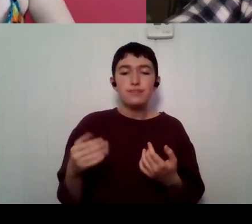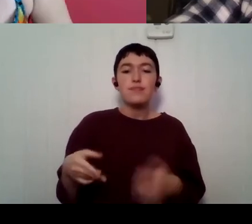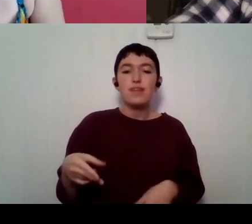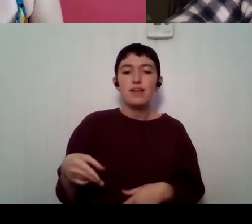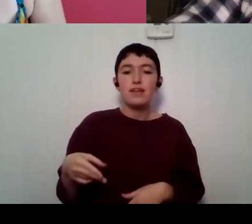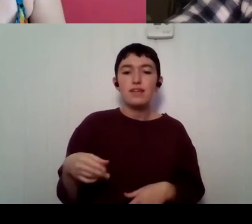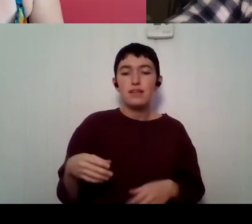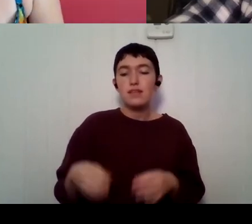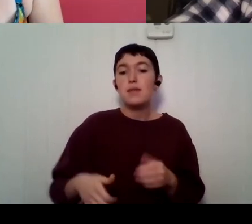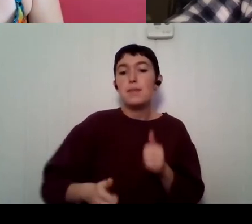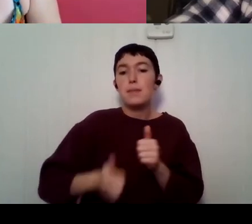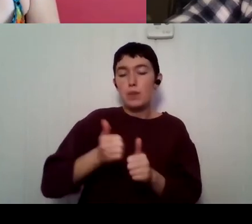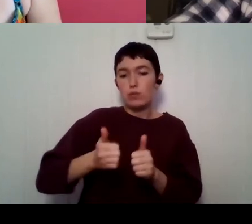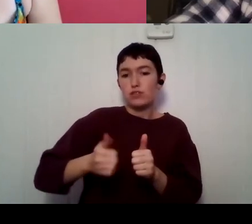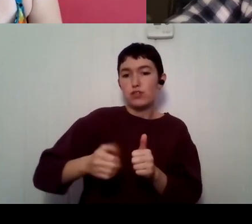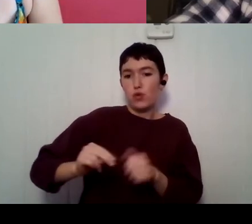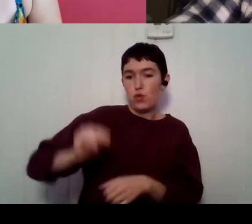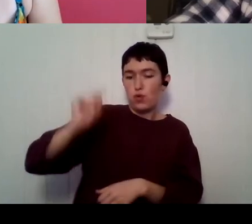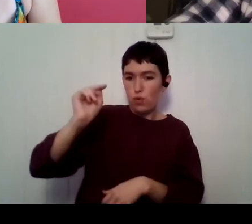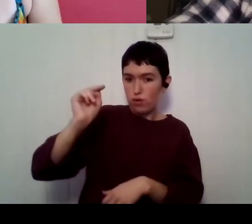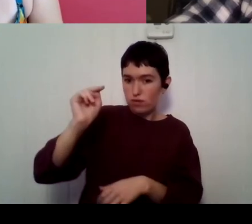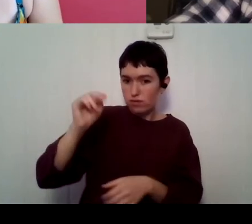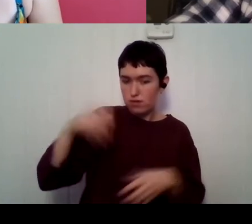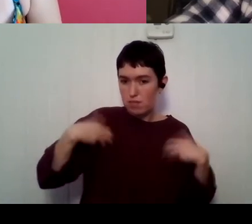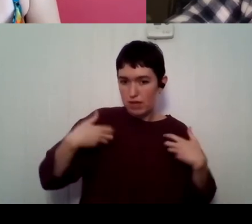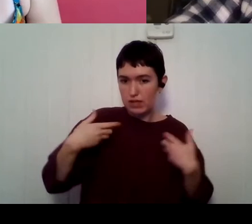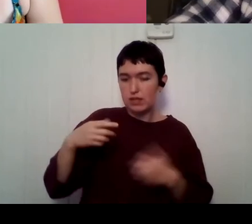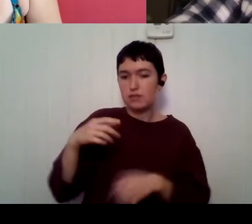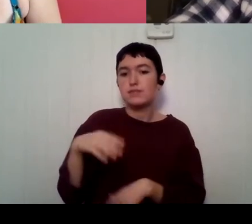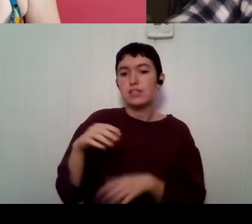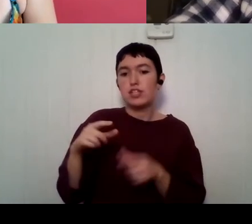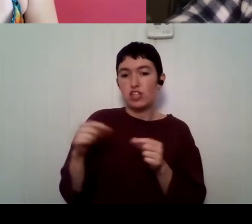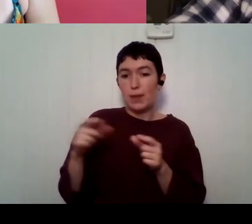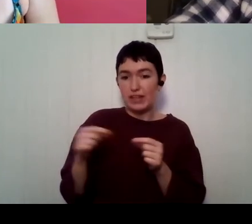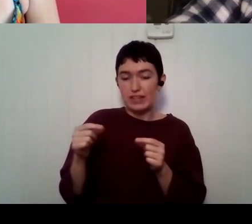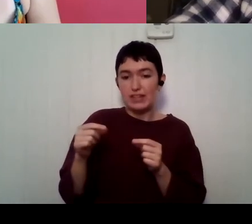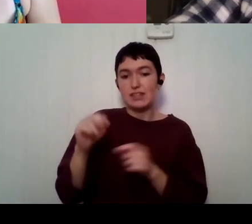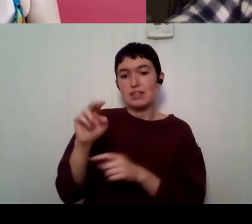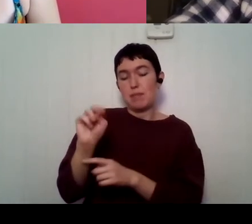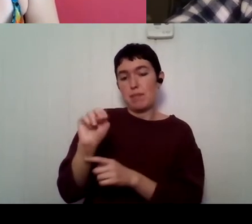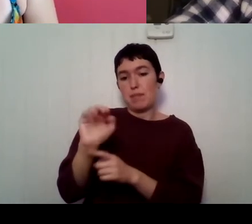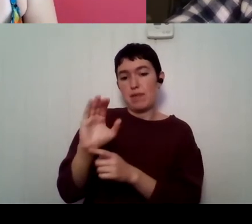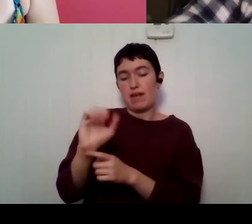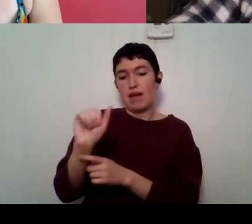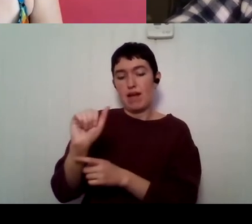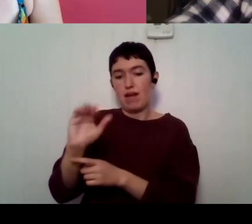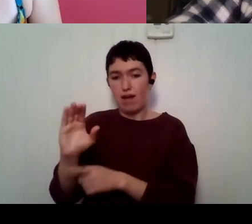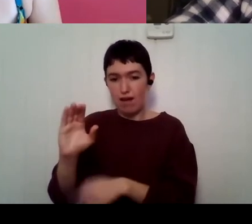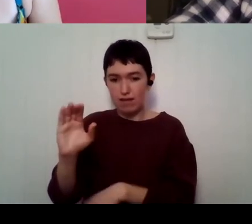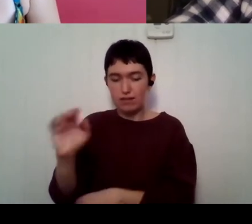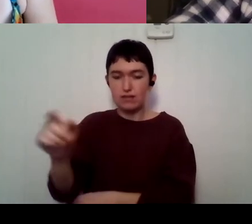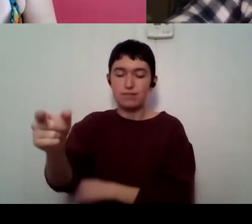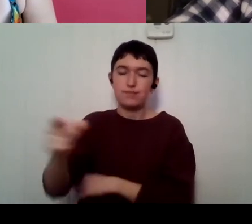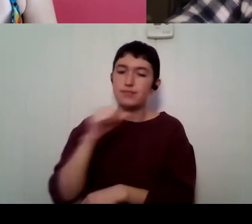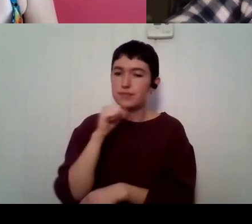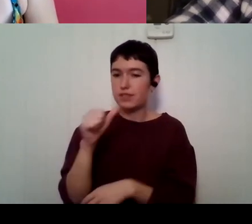most northern latitude monkey there is the Japanese macaque. But they are, so that not in Europe, in